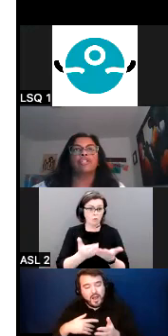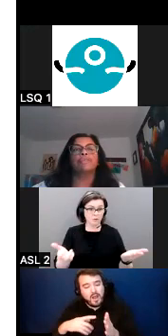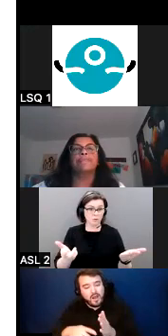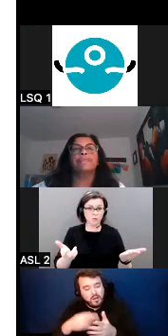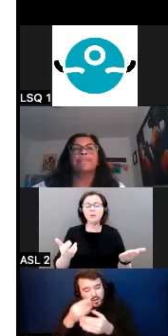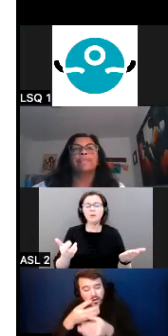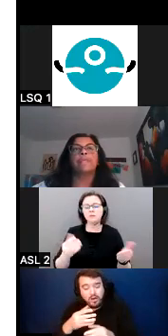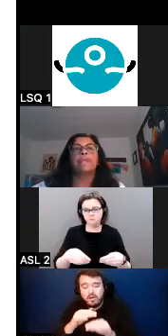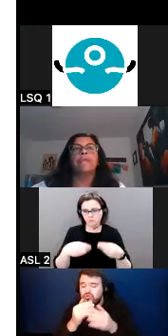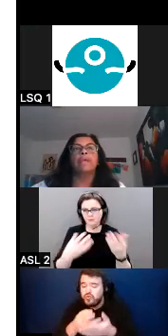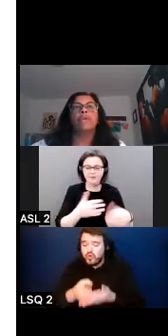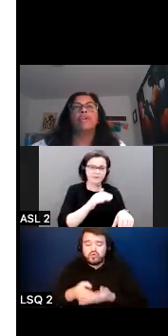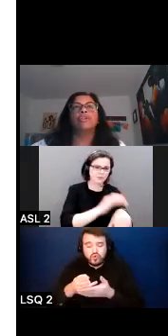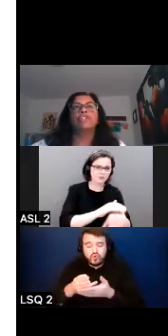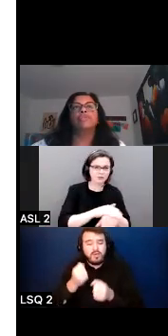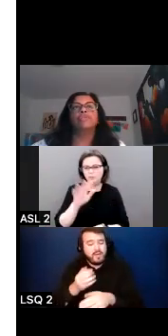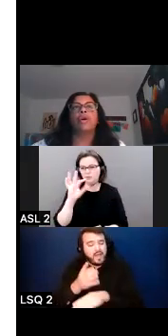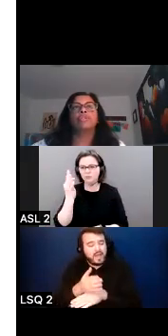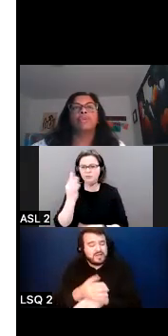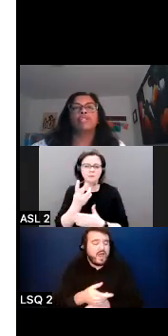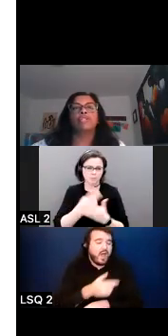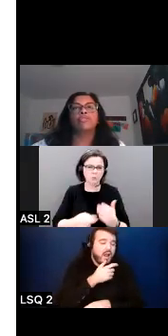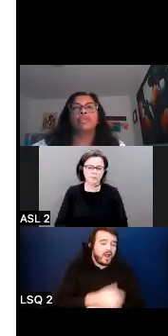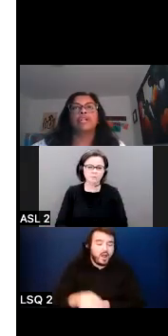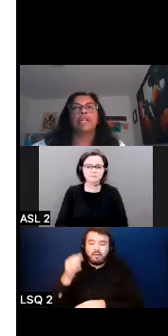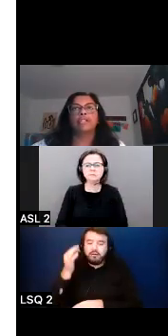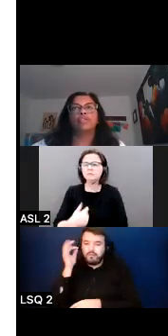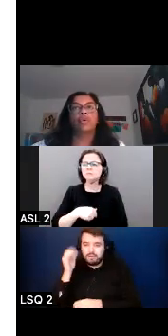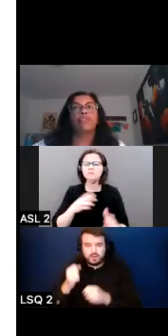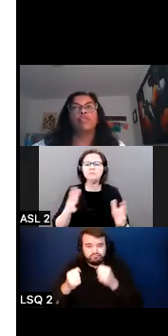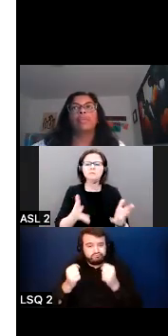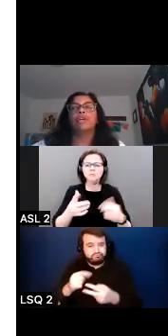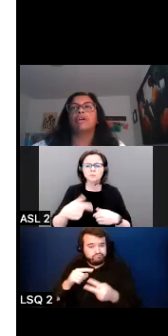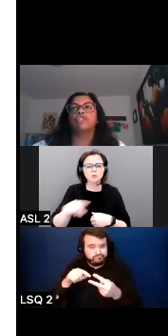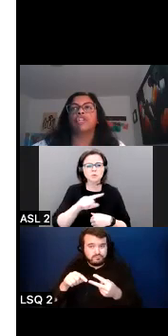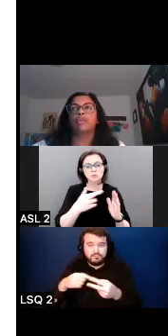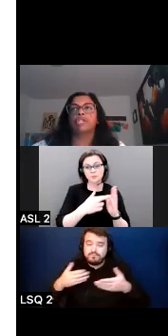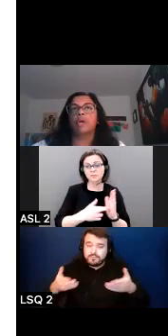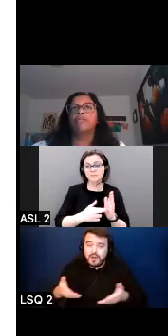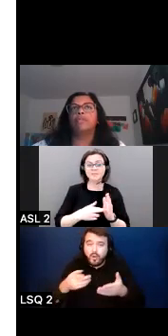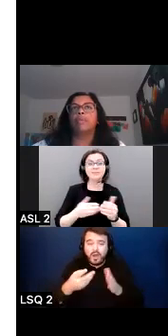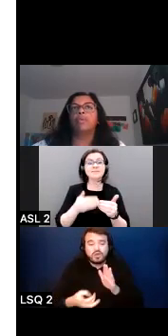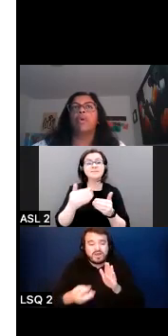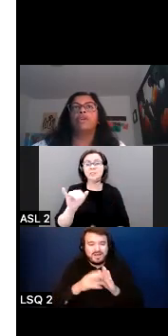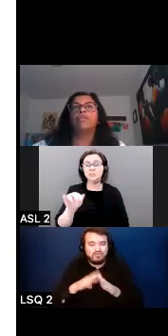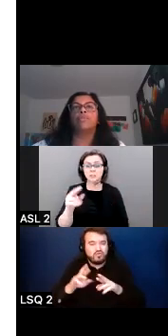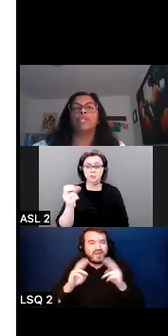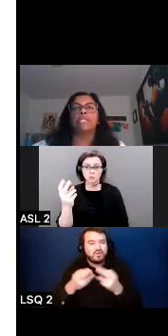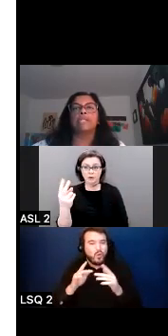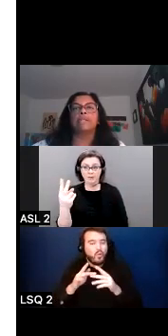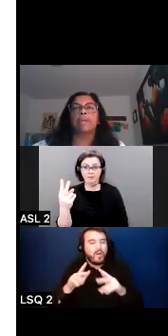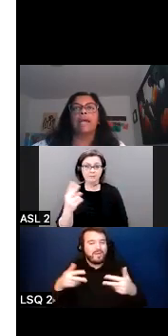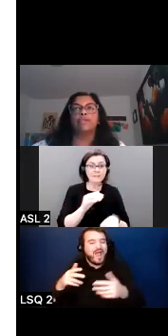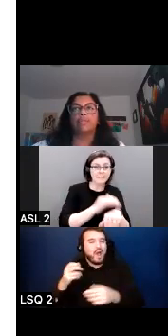and French. We encourage you all to register for our English or French webinar on January 12th, where we will walk you through